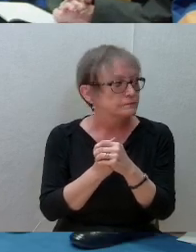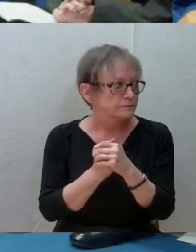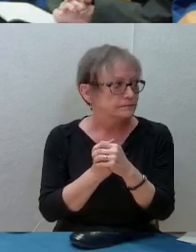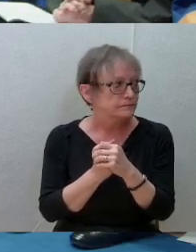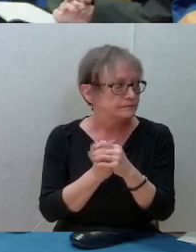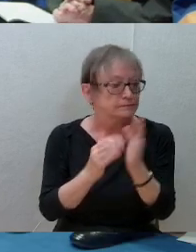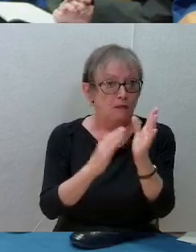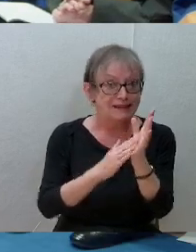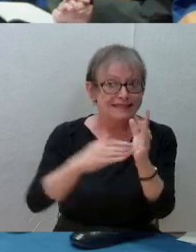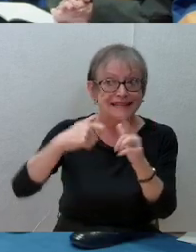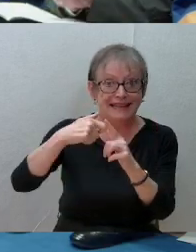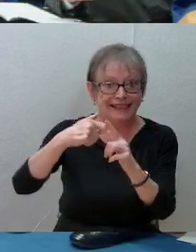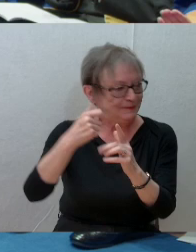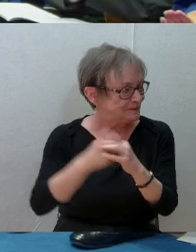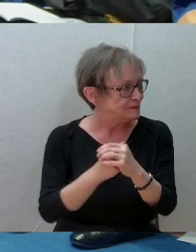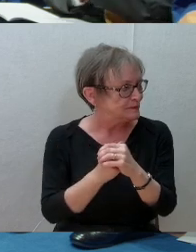Martine Keith.